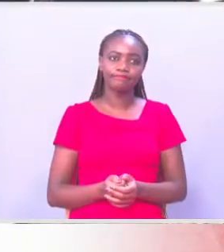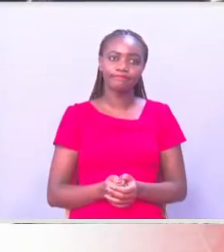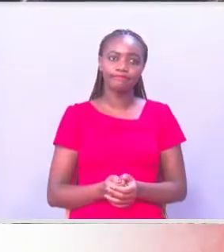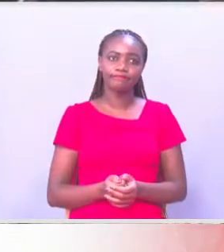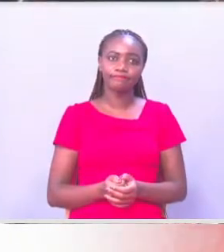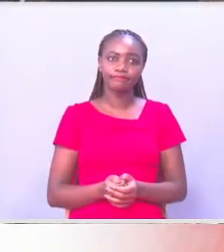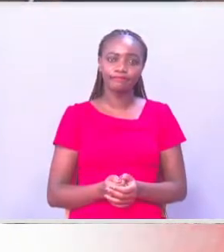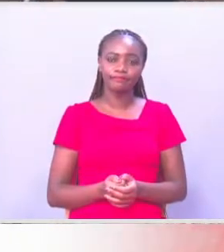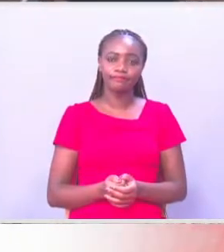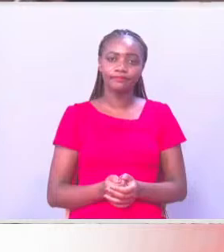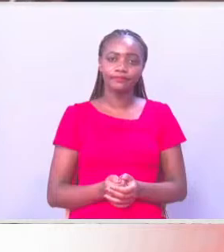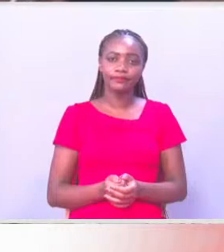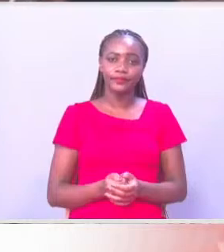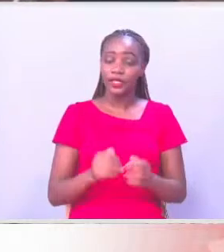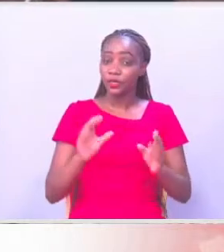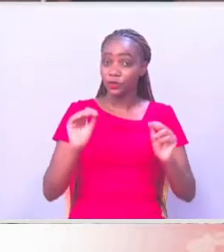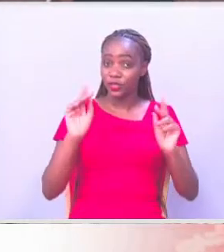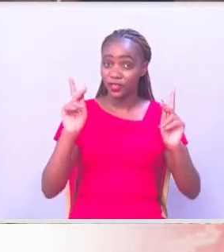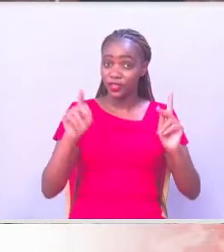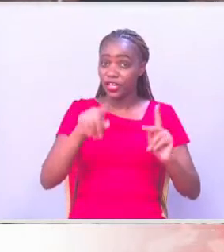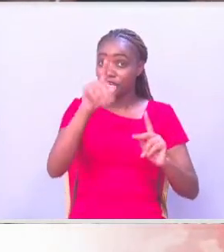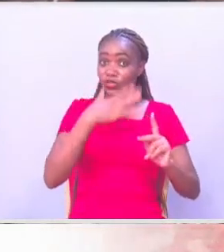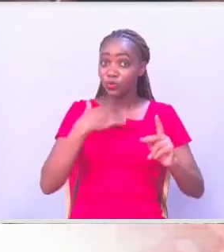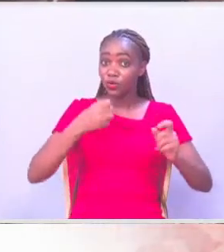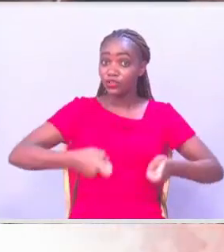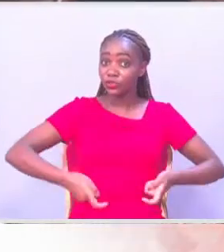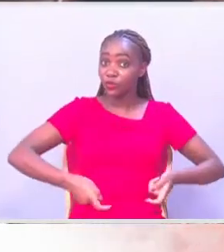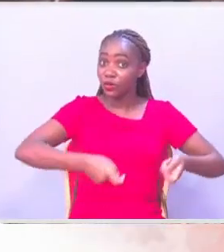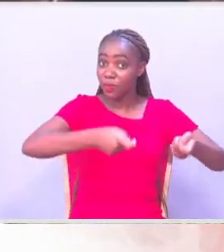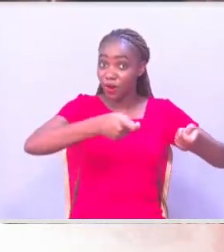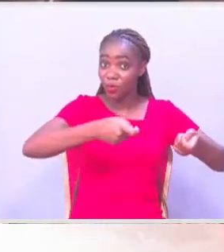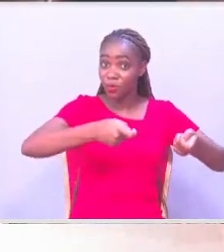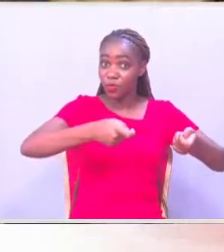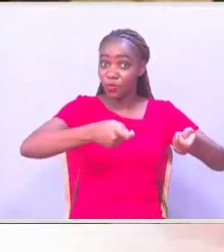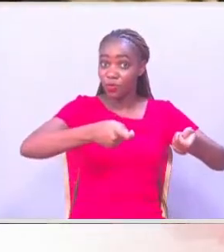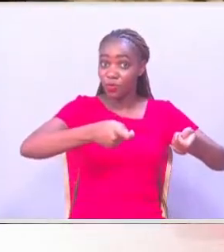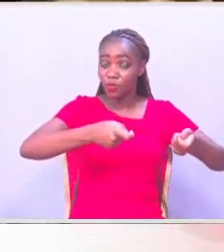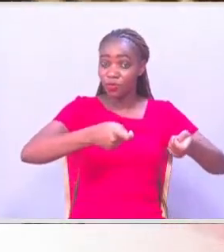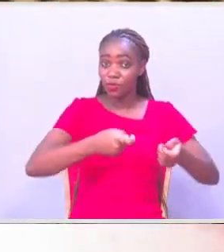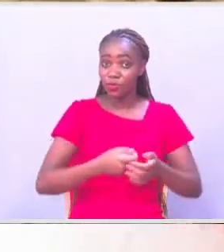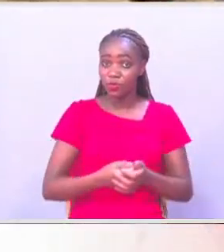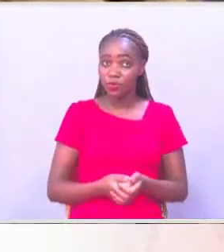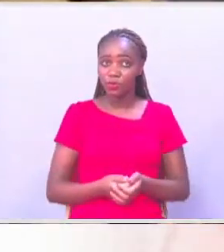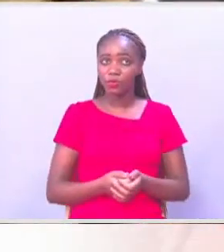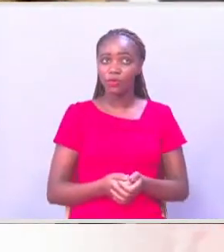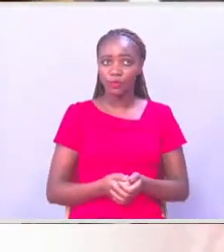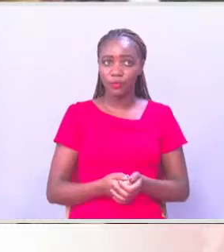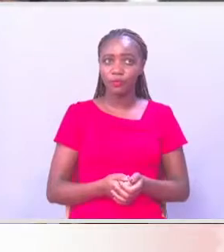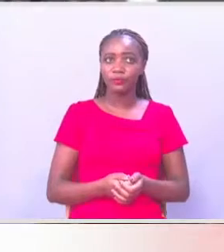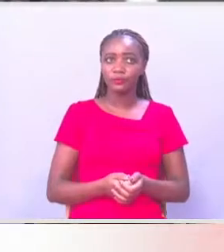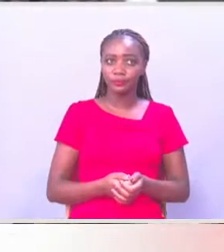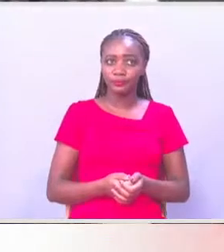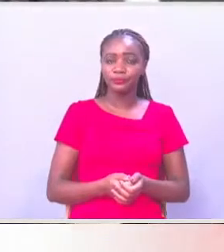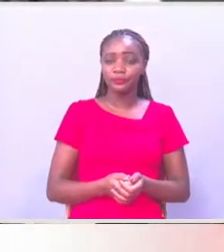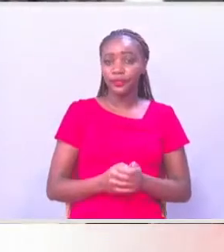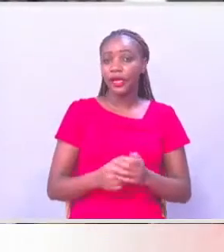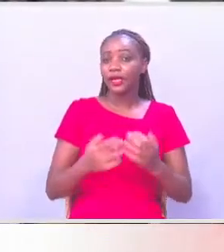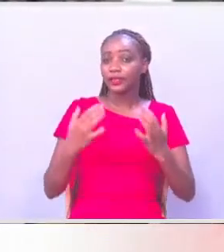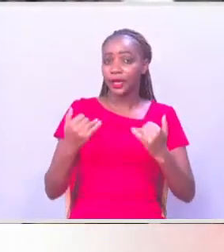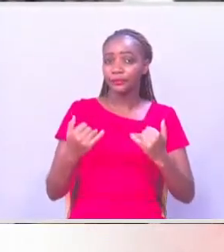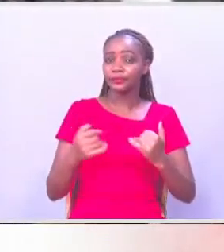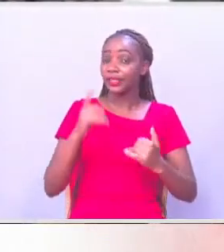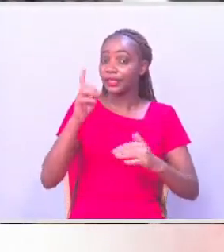Kazi ni kazi. Nataka kusukuma wheelbarrow. Nimekataa. Different from all other elections, this